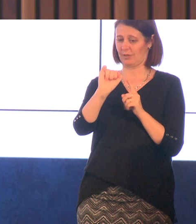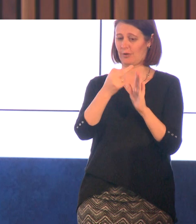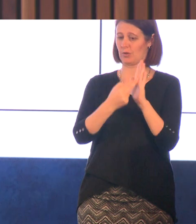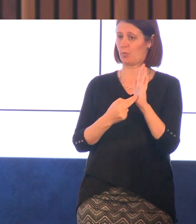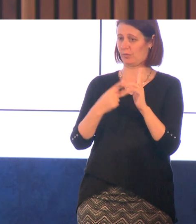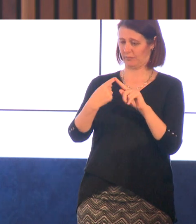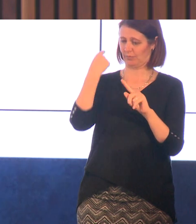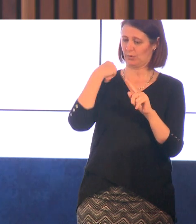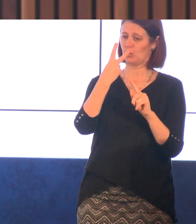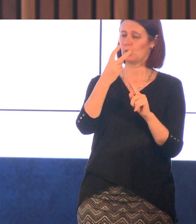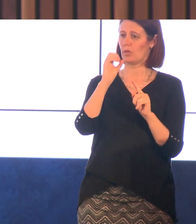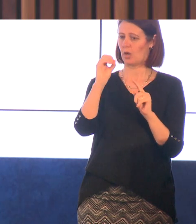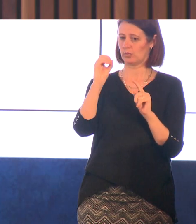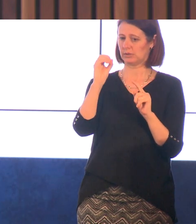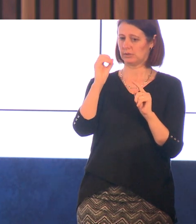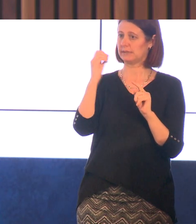in